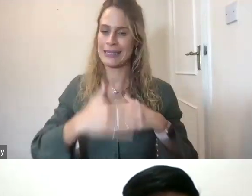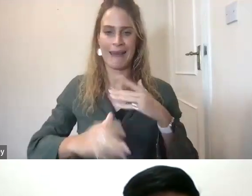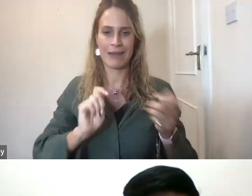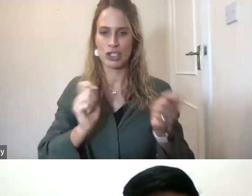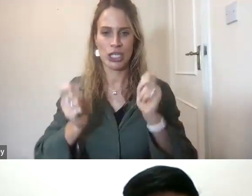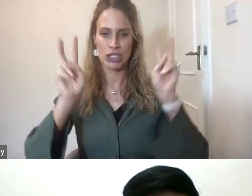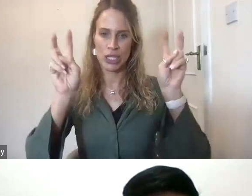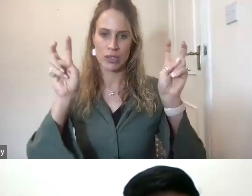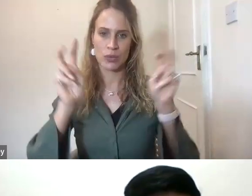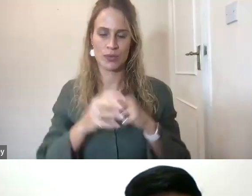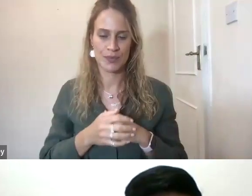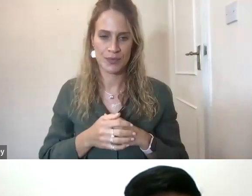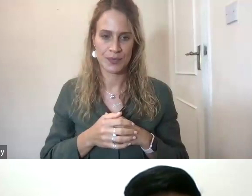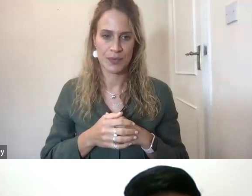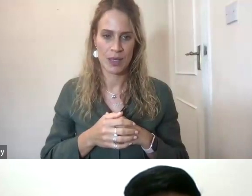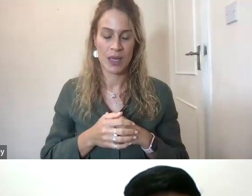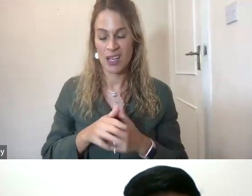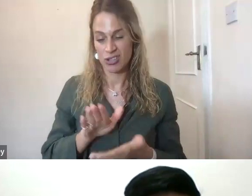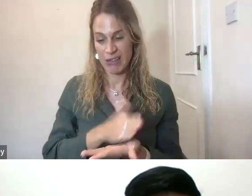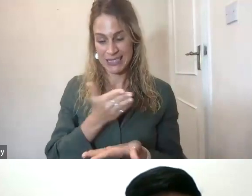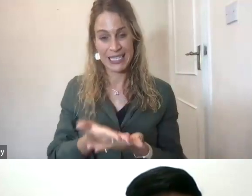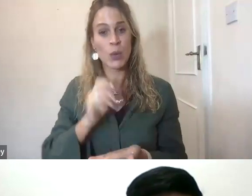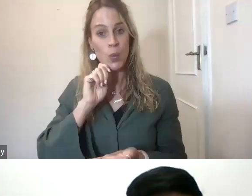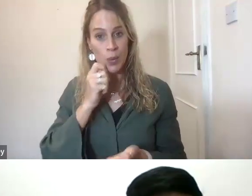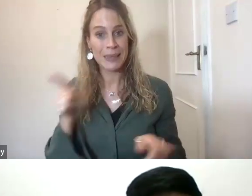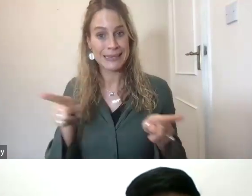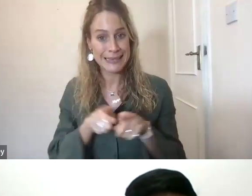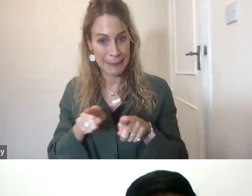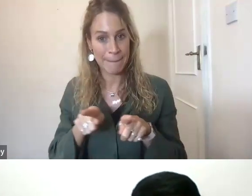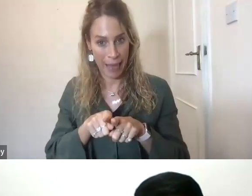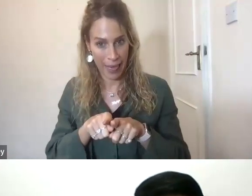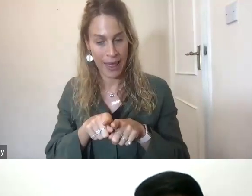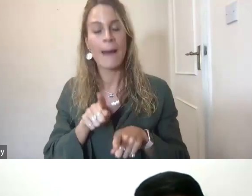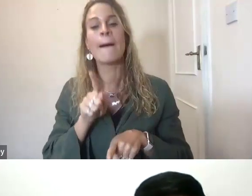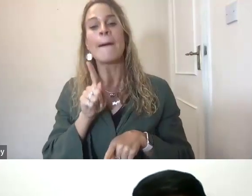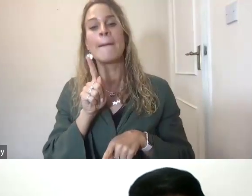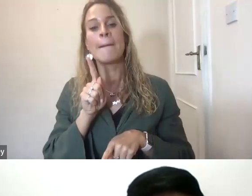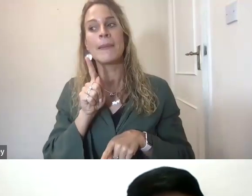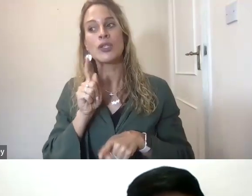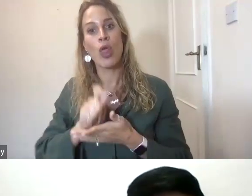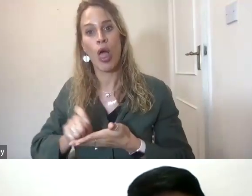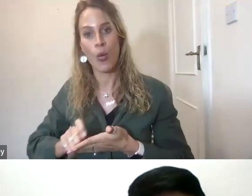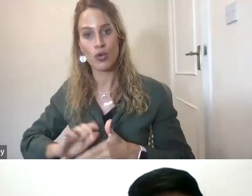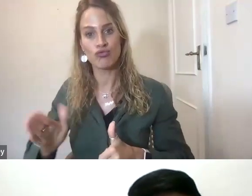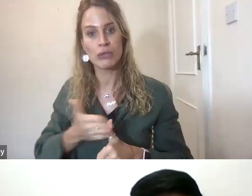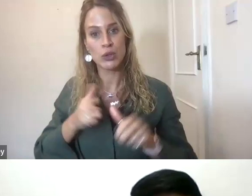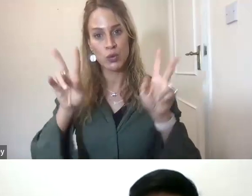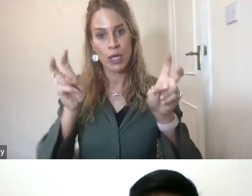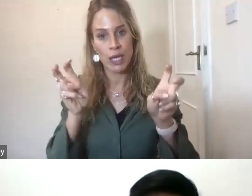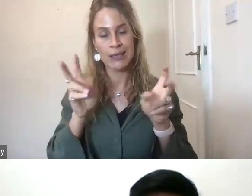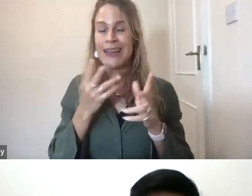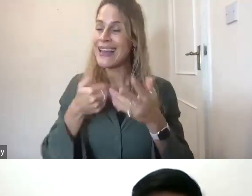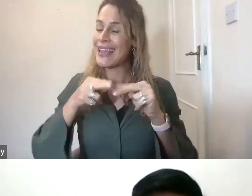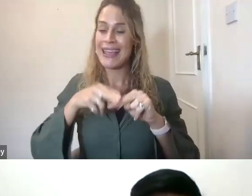mean, even the translation will be pretty close to what the author is trying to say. If I'm not able to, then I'll keep the